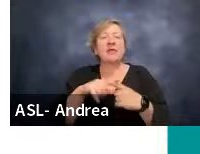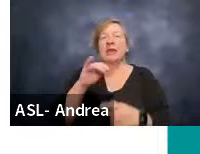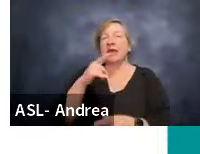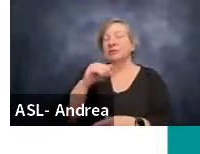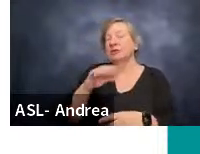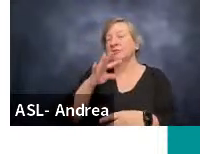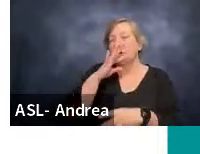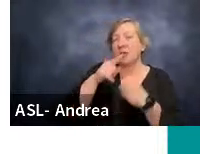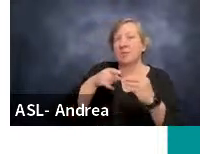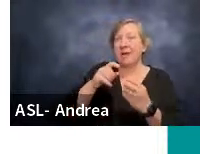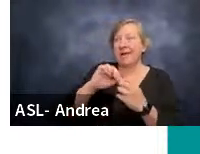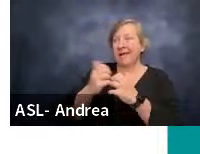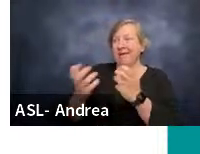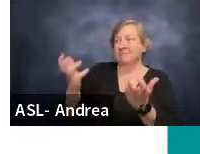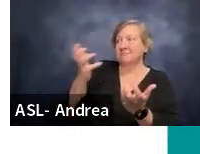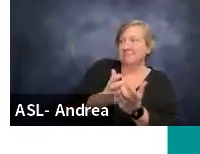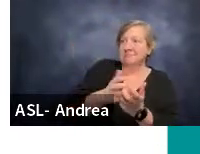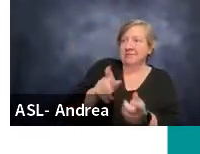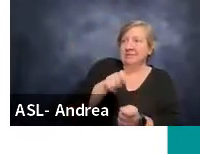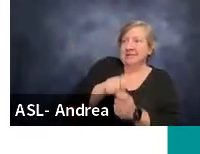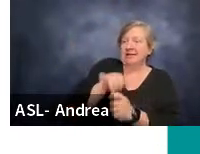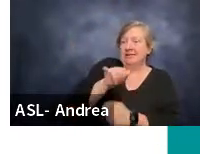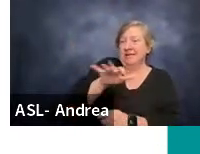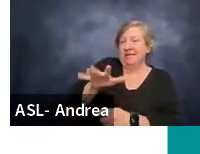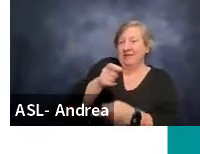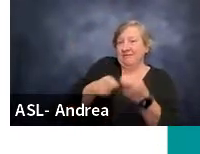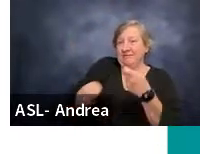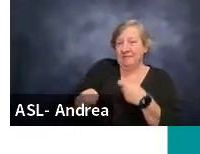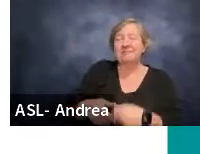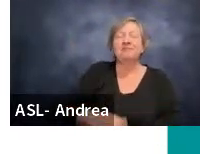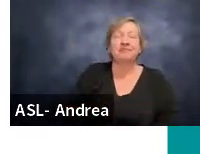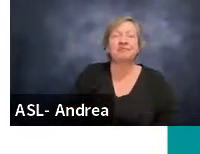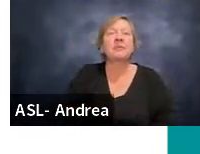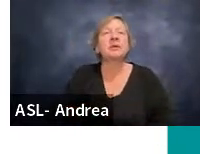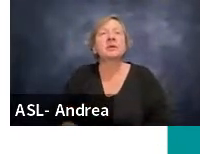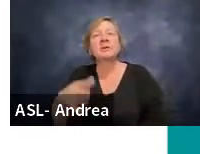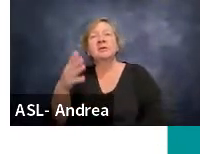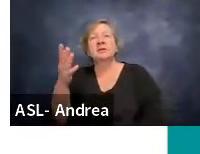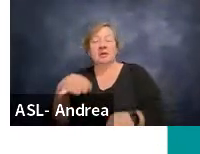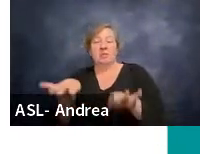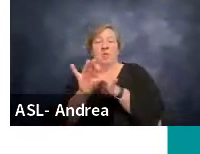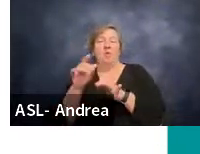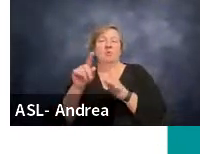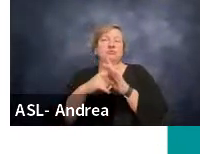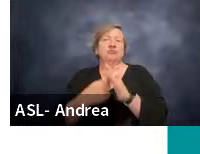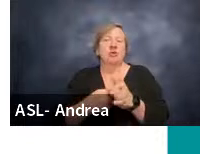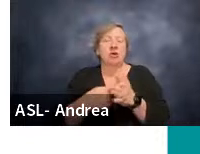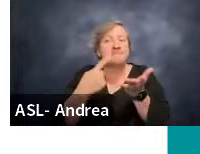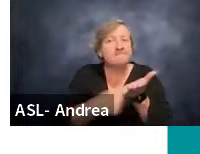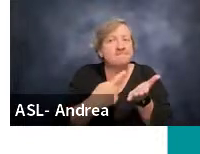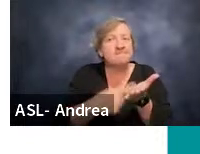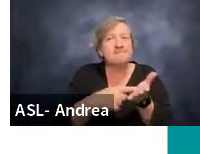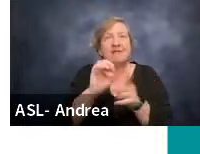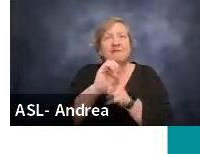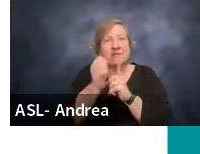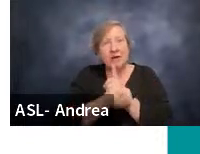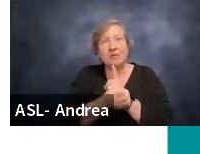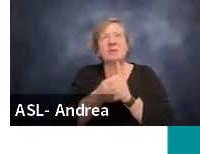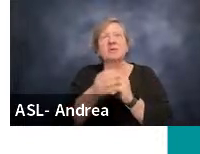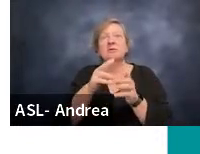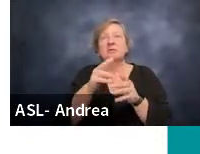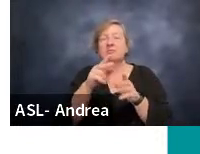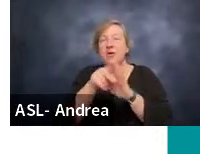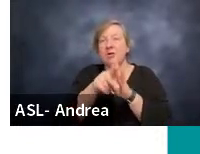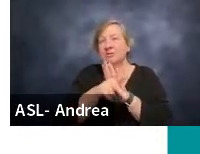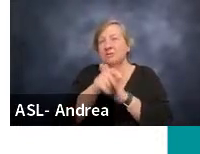Bridge Replacement Program. It's important that we start conversations about the National Environmental Policy Act by looking at the